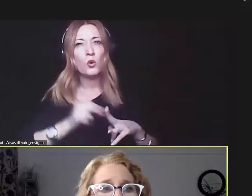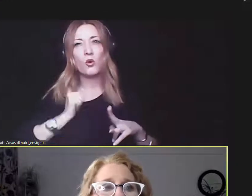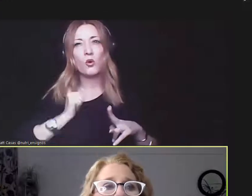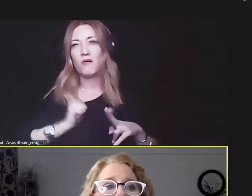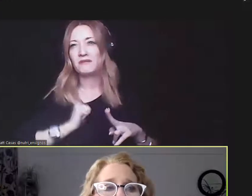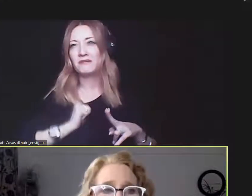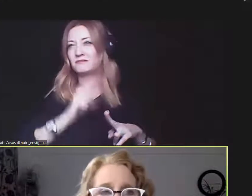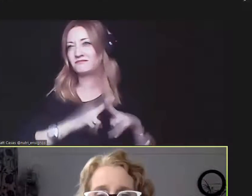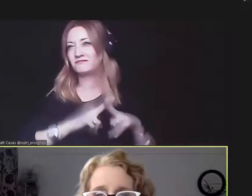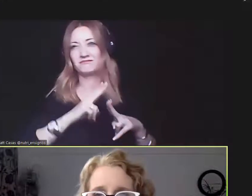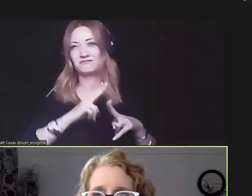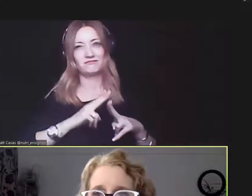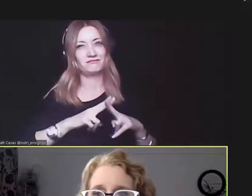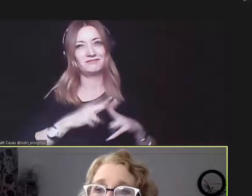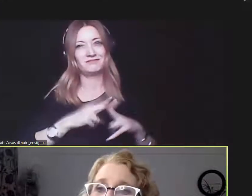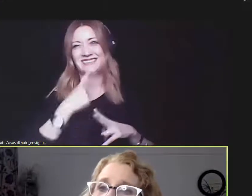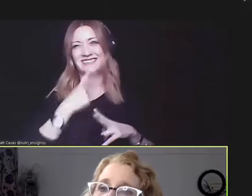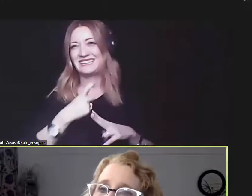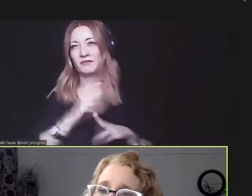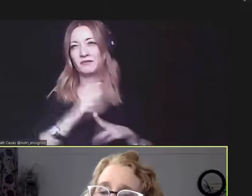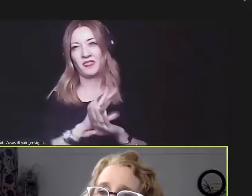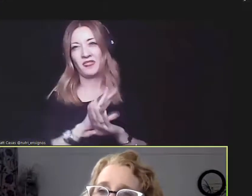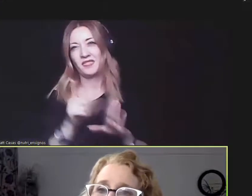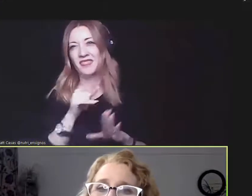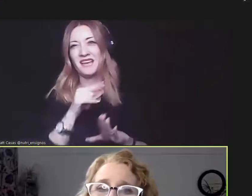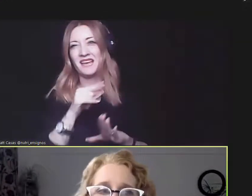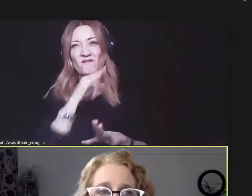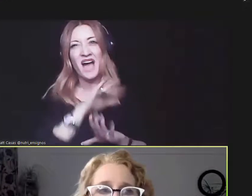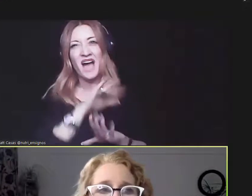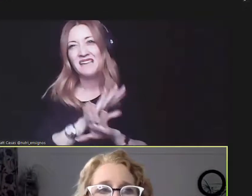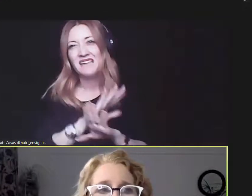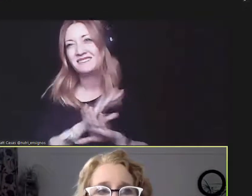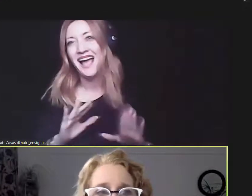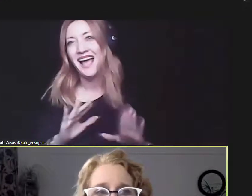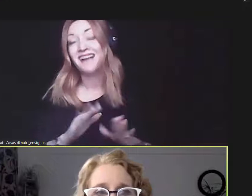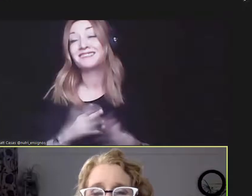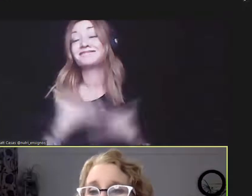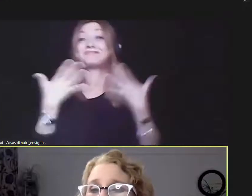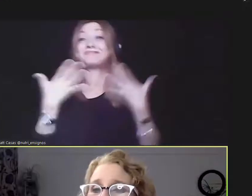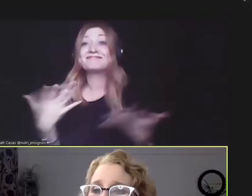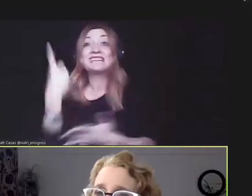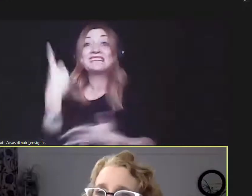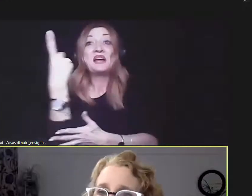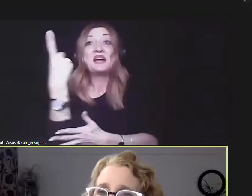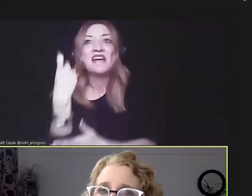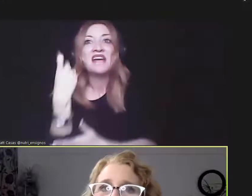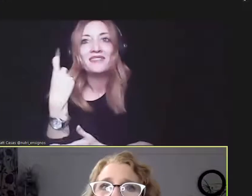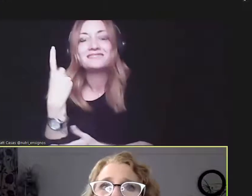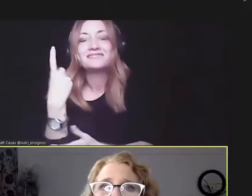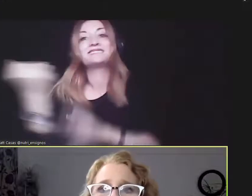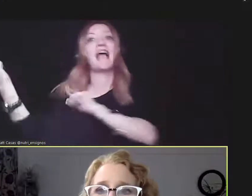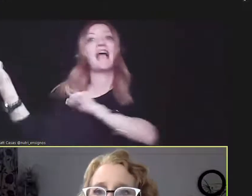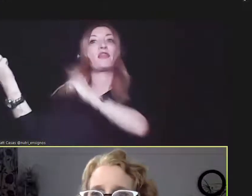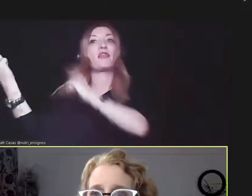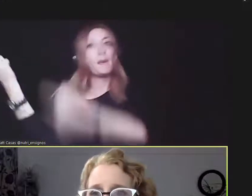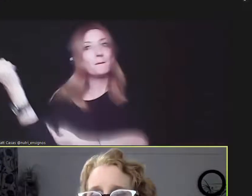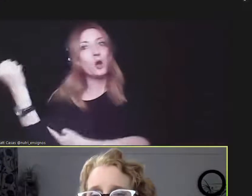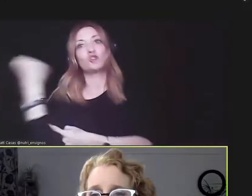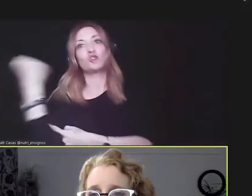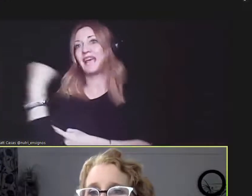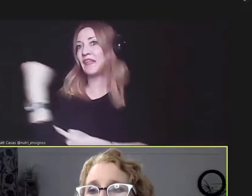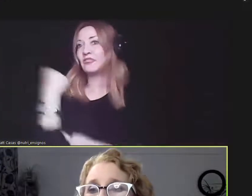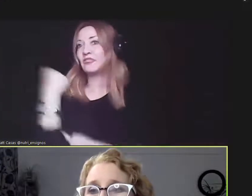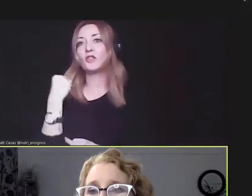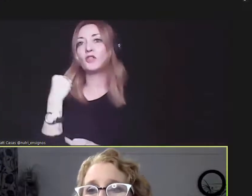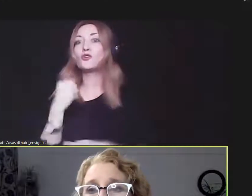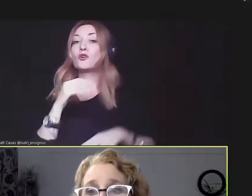to exercise because it really helps to manage any